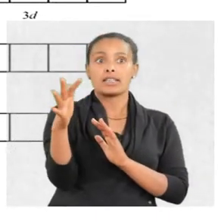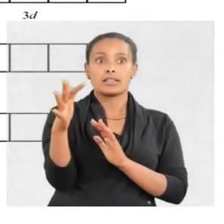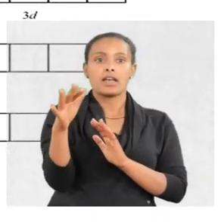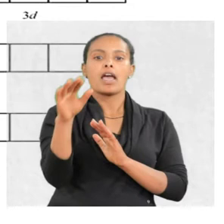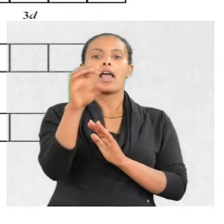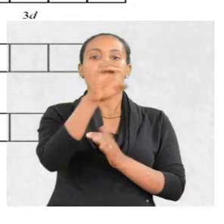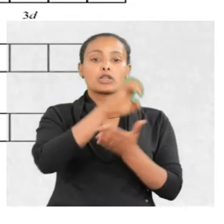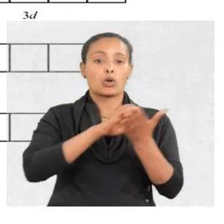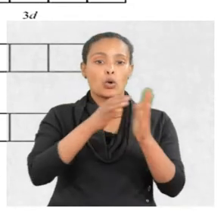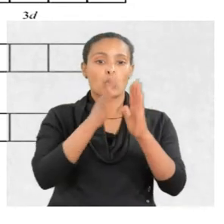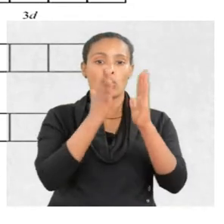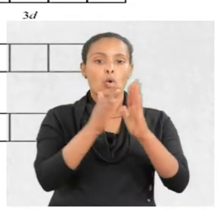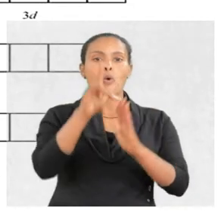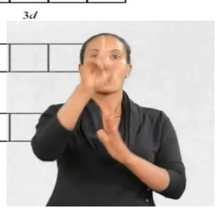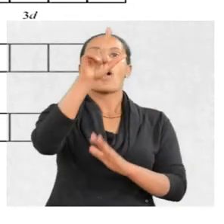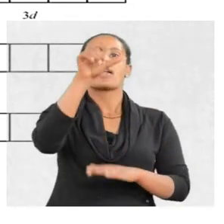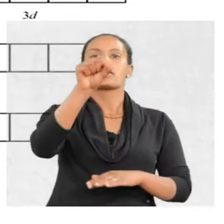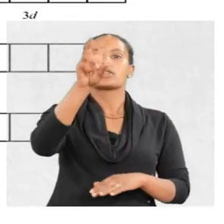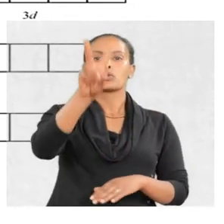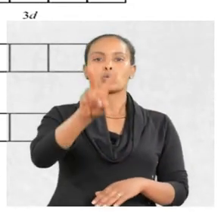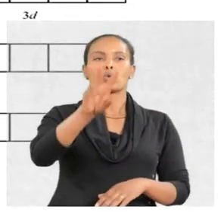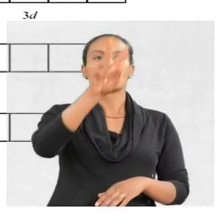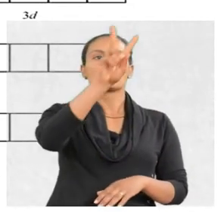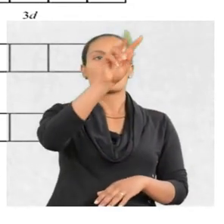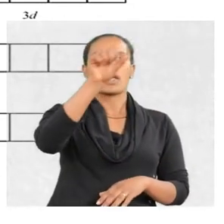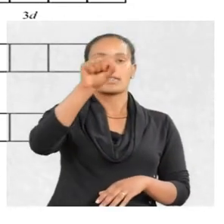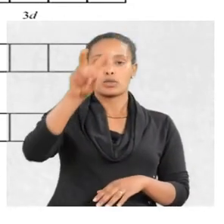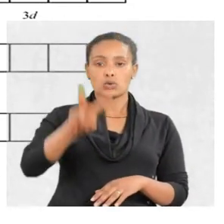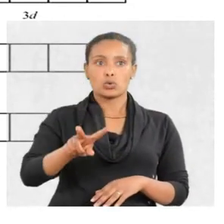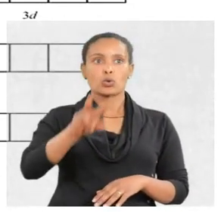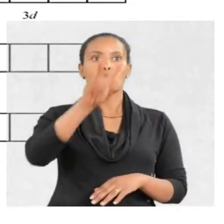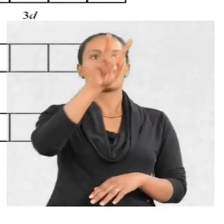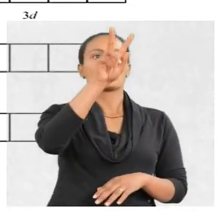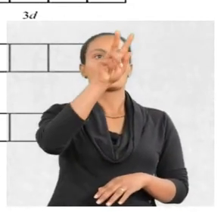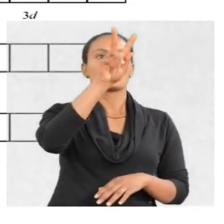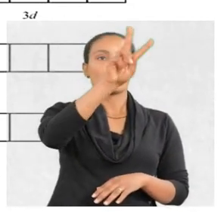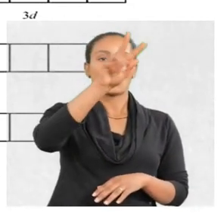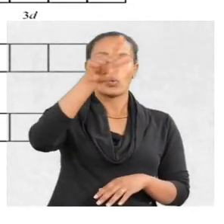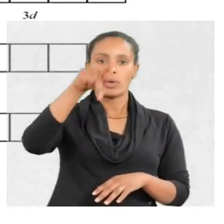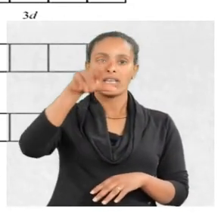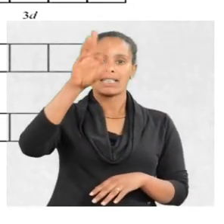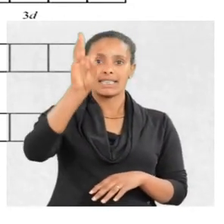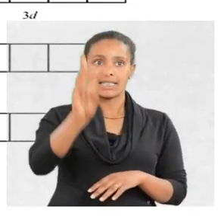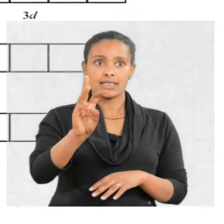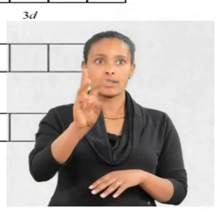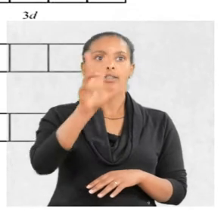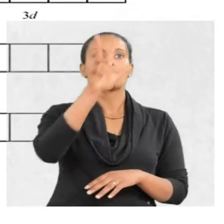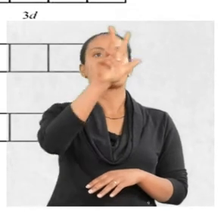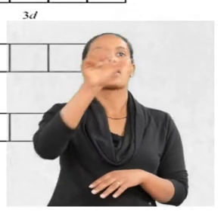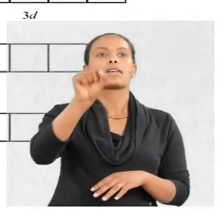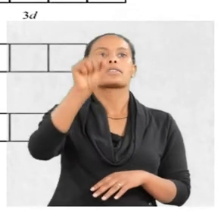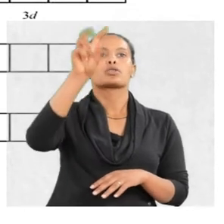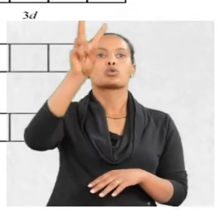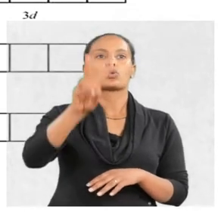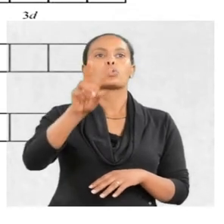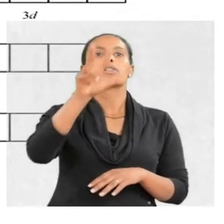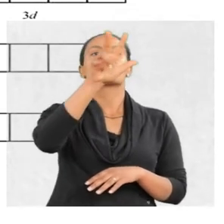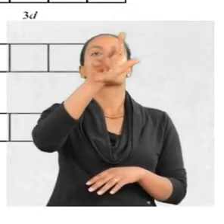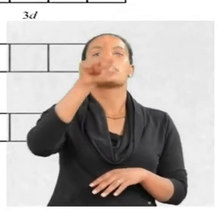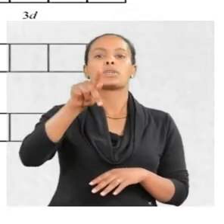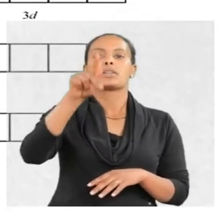Electronic configuration 1s2, 2s2, 2p6, 3s2,